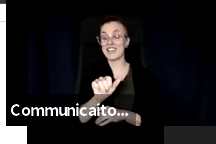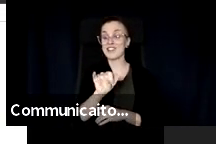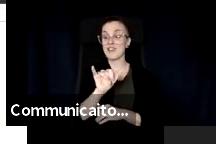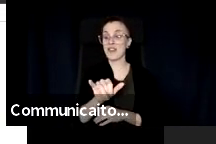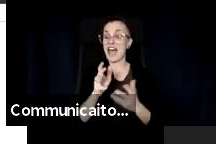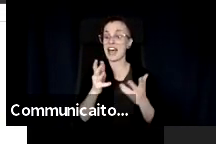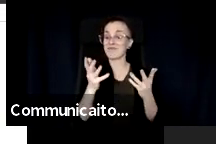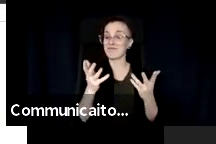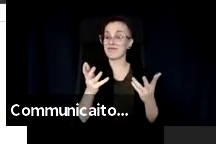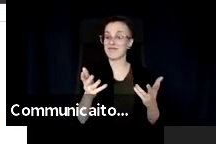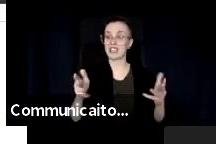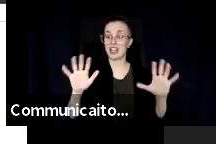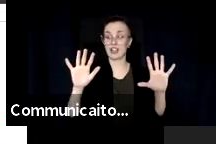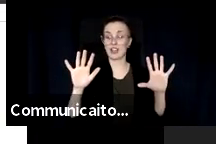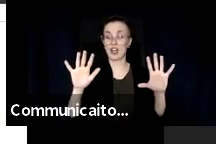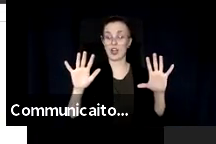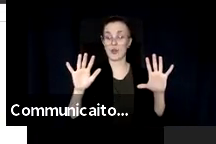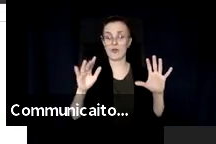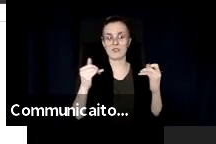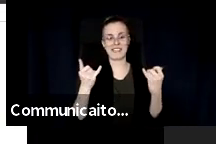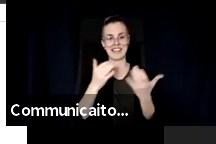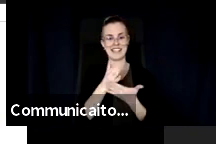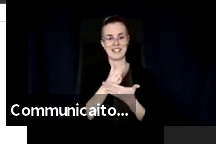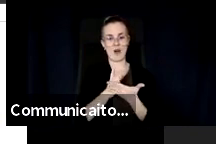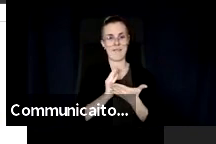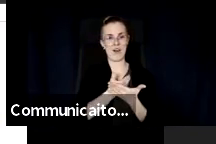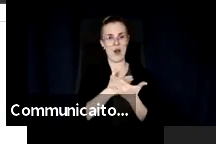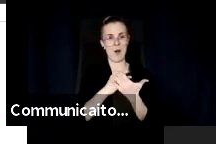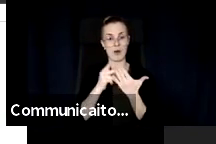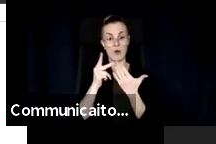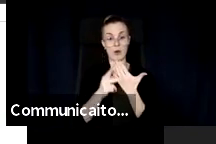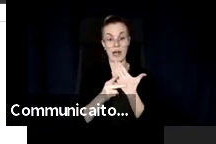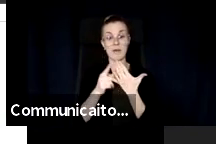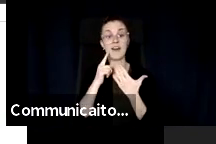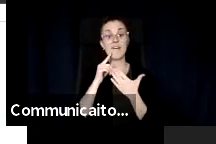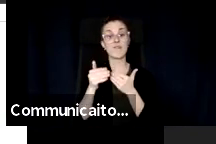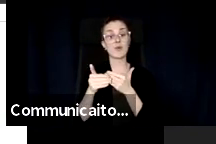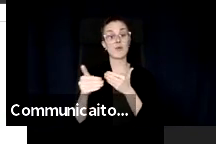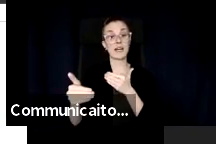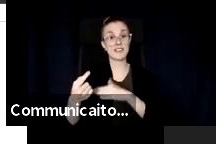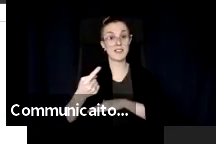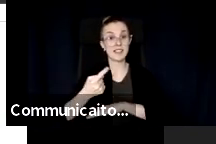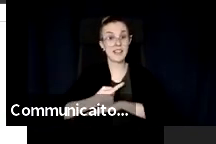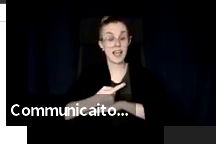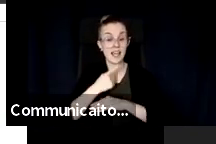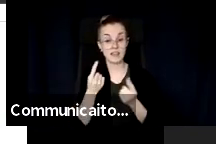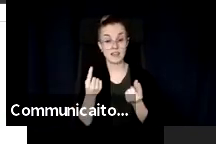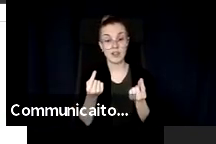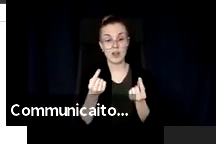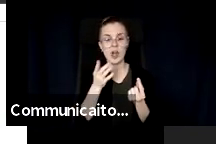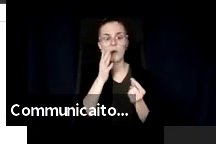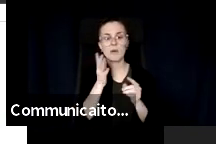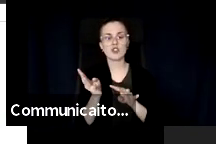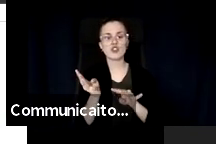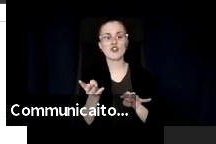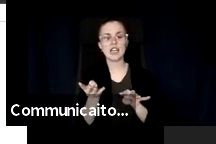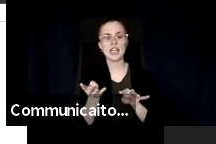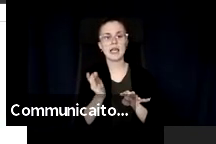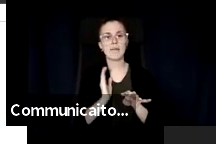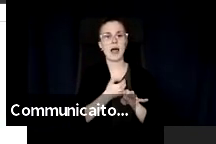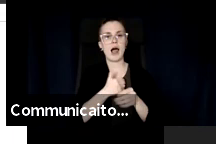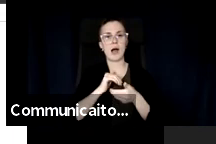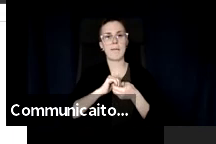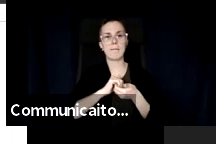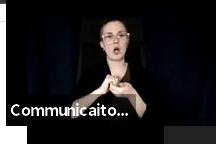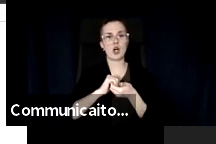concludes this part of our program. What we have going forward for the rest of the afternoon, we're going to stream our partner videos.